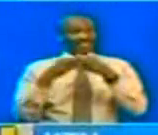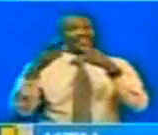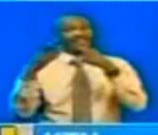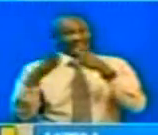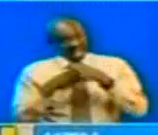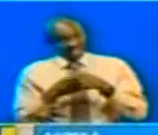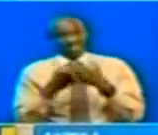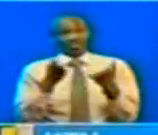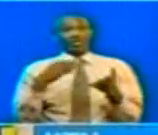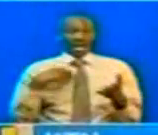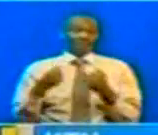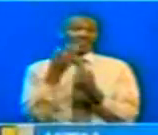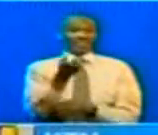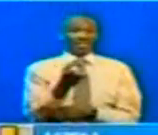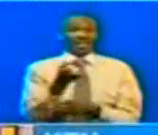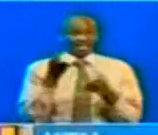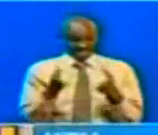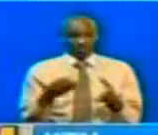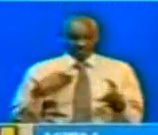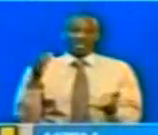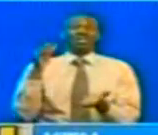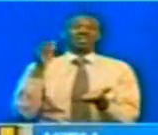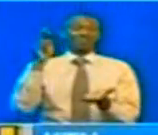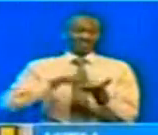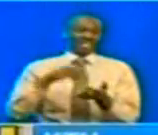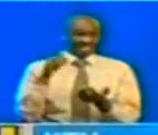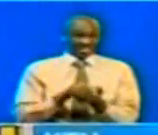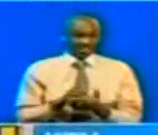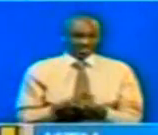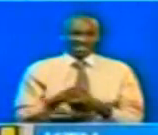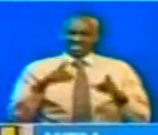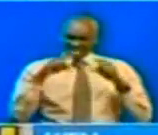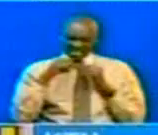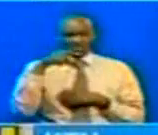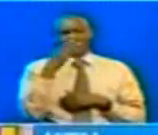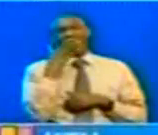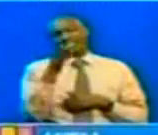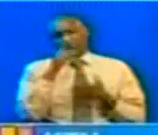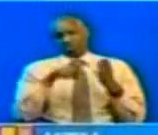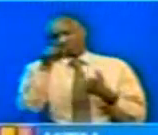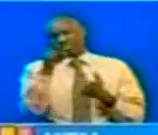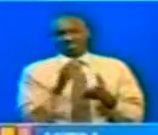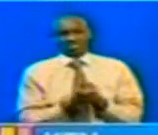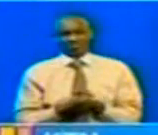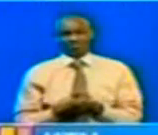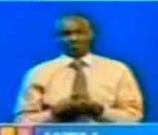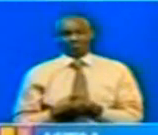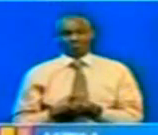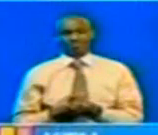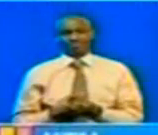why, you know, that's what happened then, and it's a repeat of it now. Tell us your response to some of these claims.